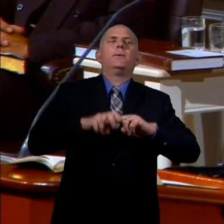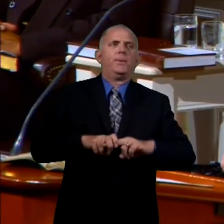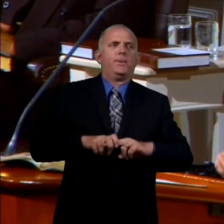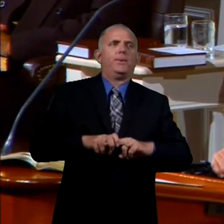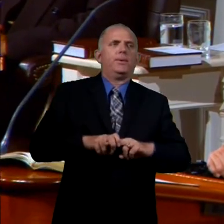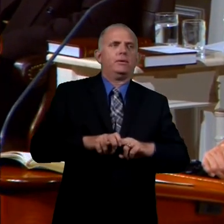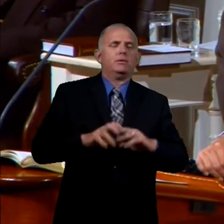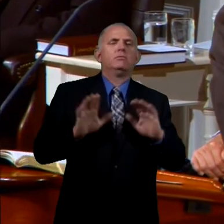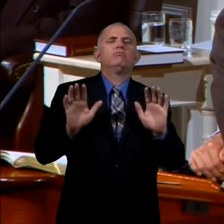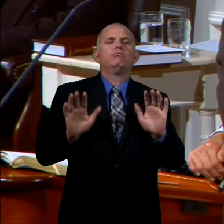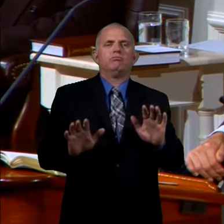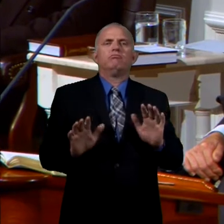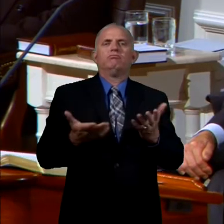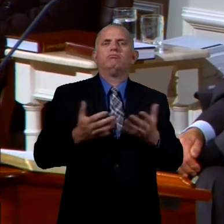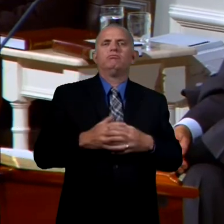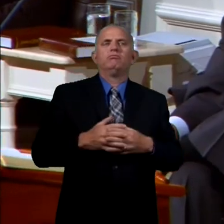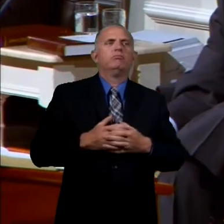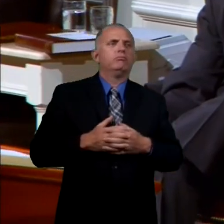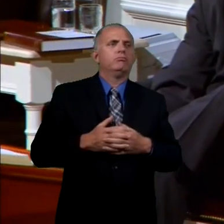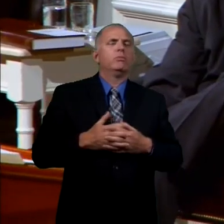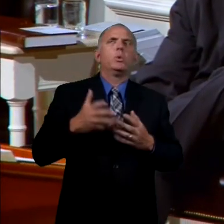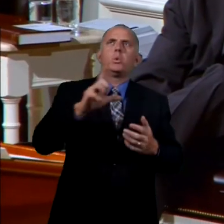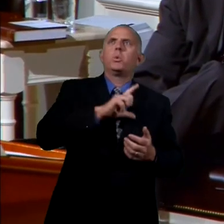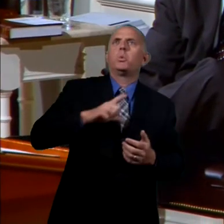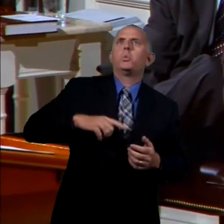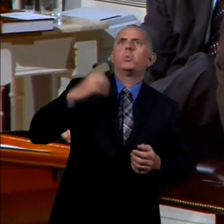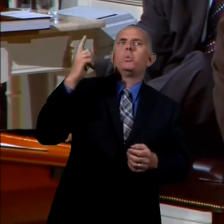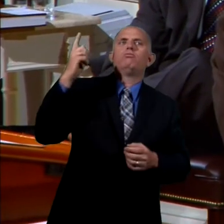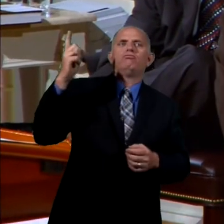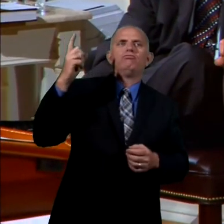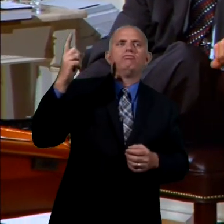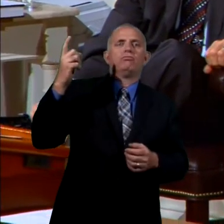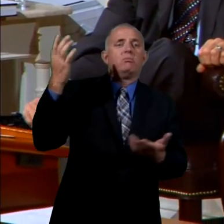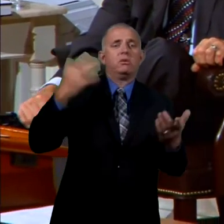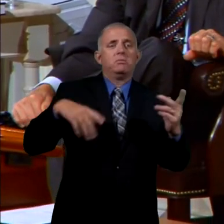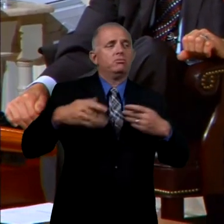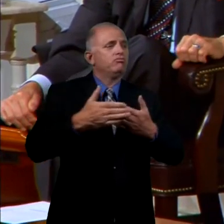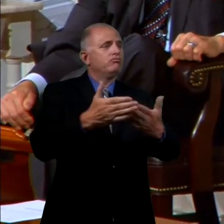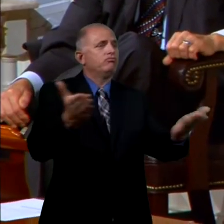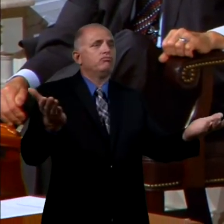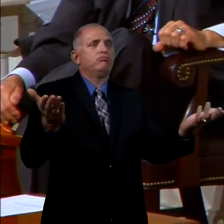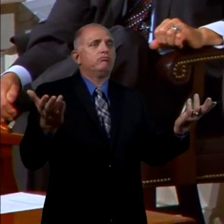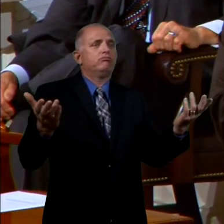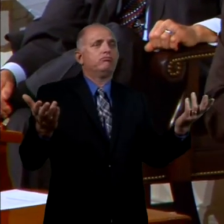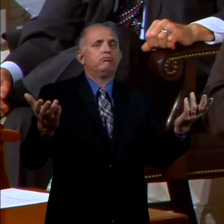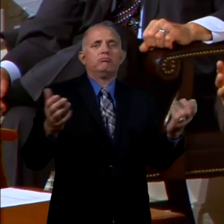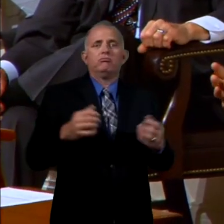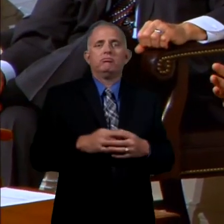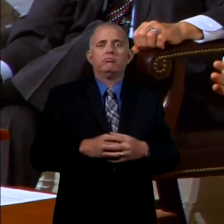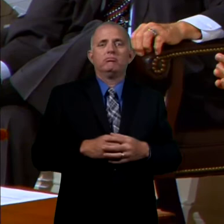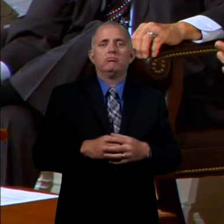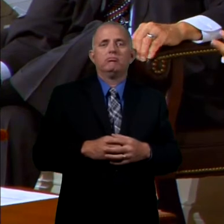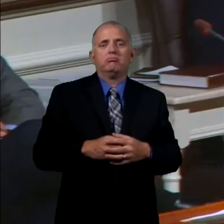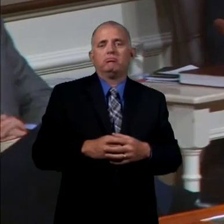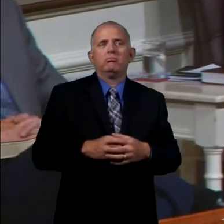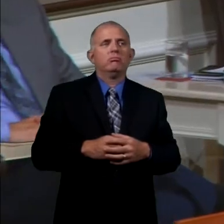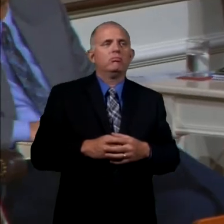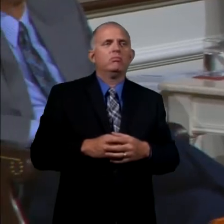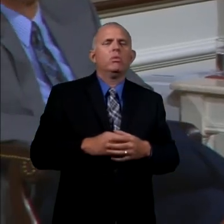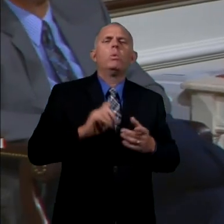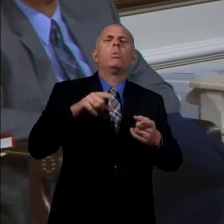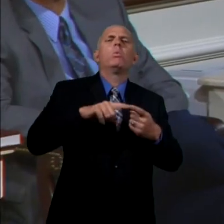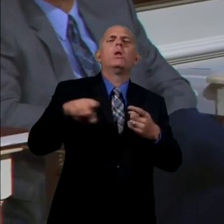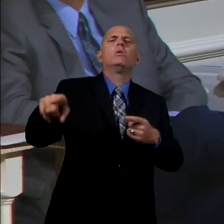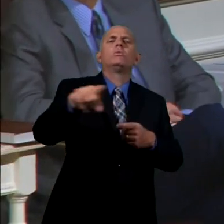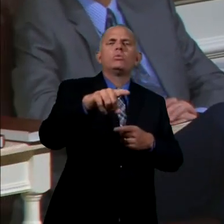present for the Lord or for those around you. Was the time you sat? Maybe I like to do this in